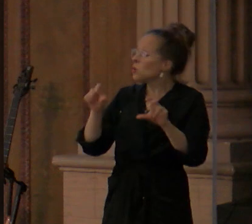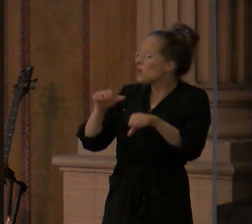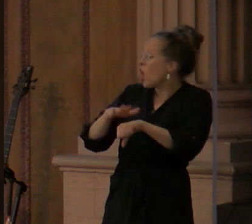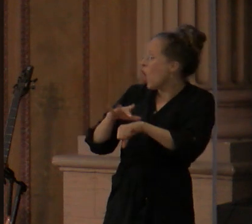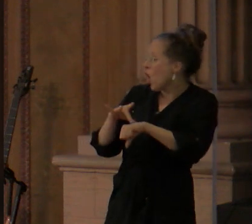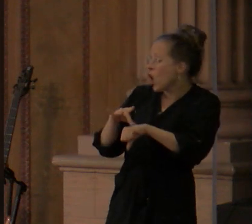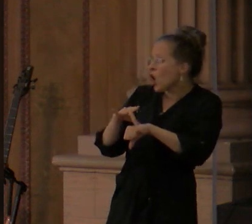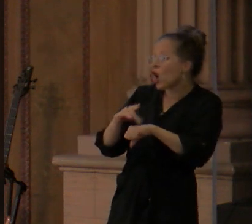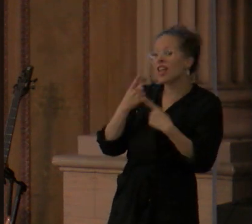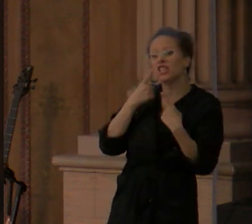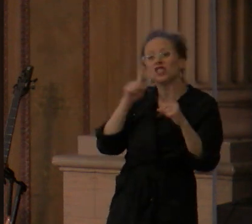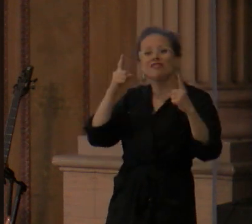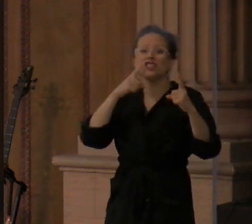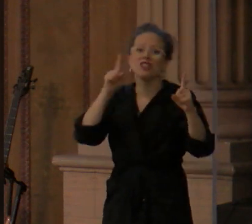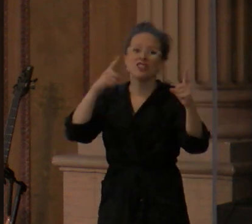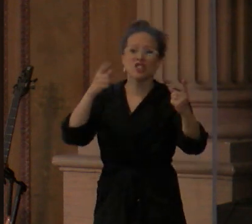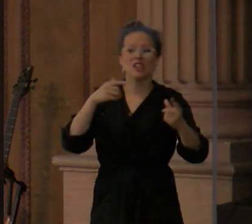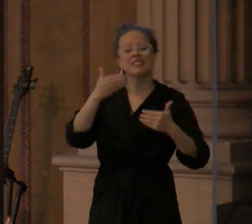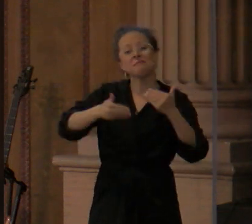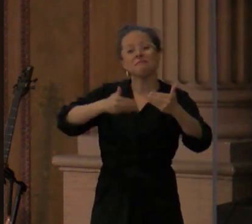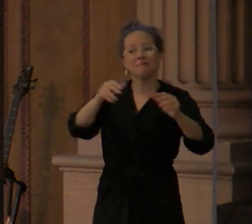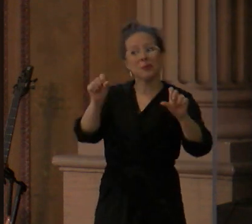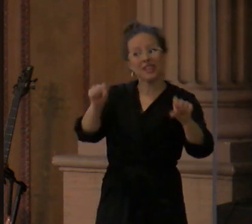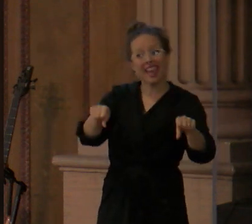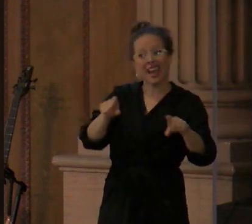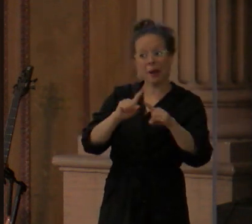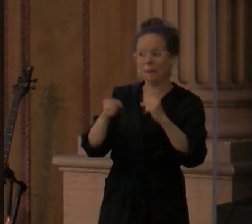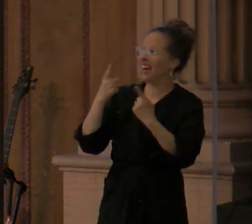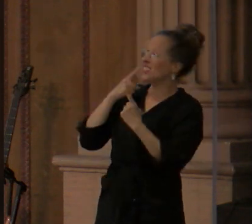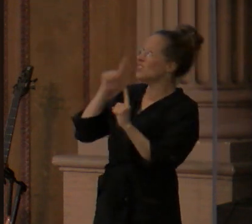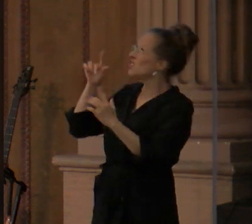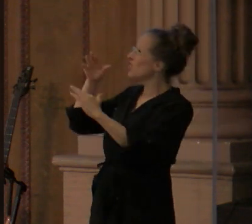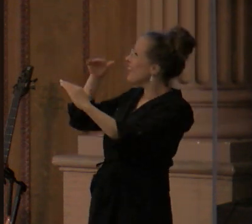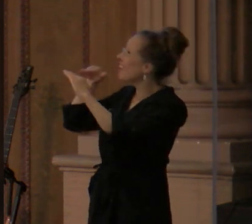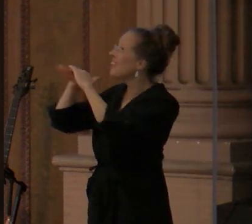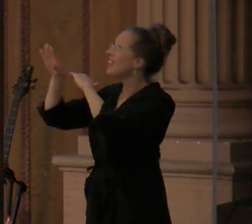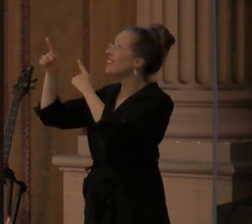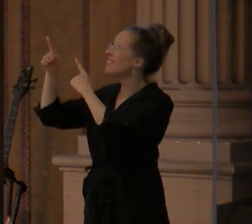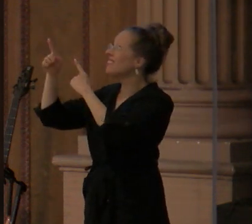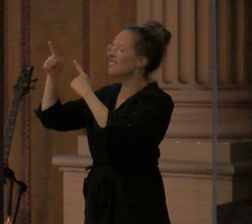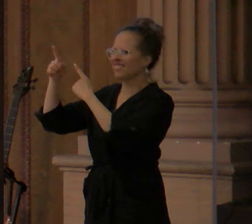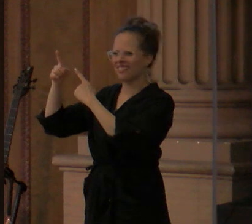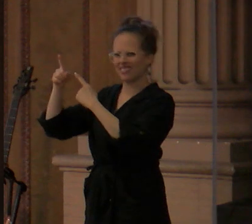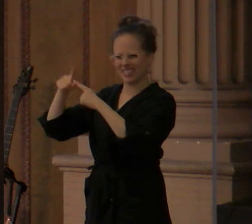with your own achievements, but you cannot open the door to the kingdom with the things that you do.